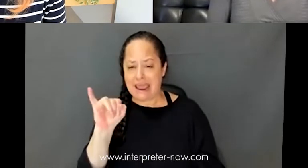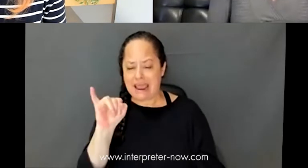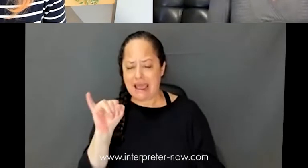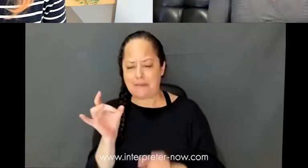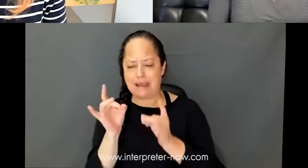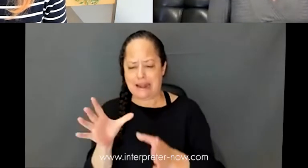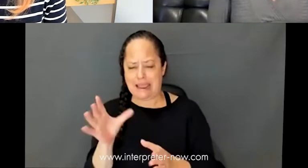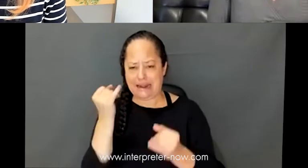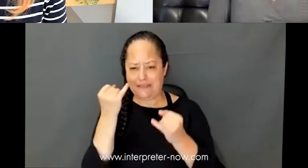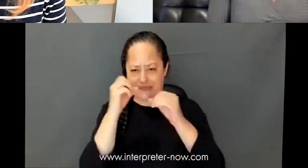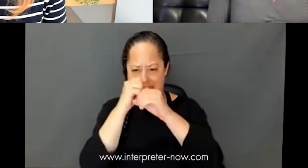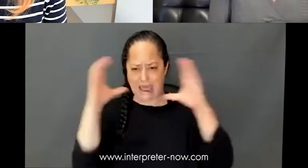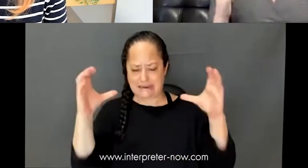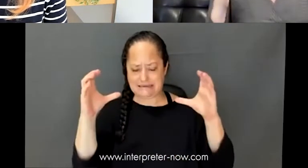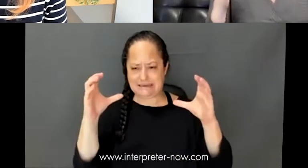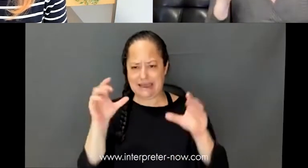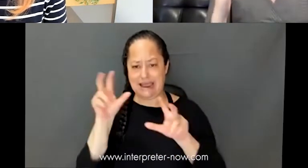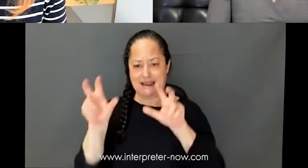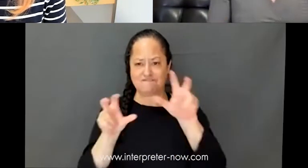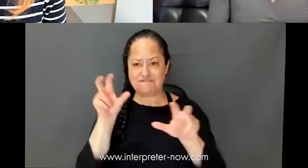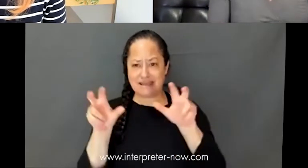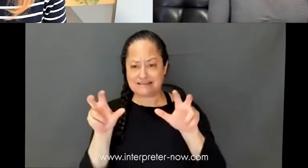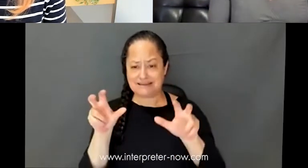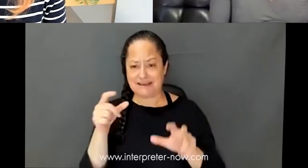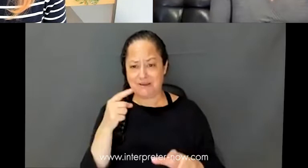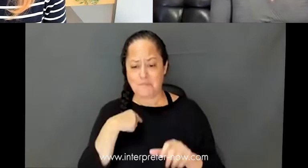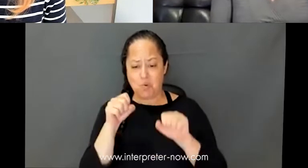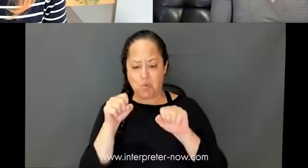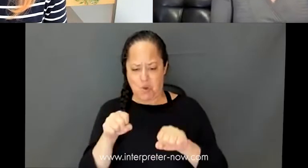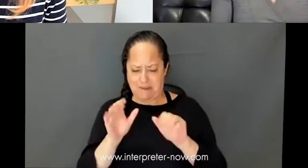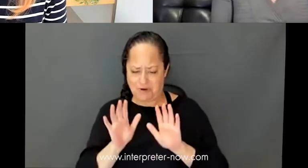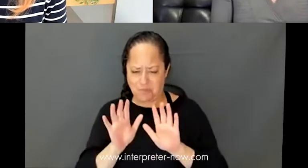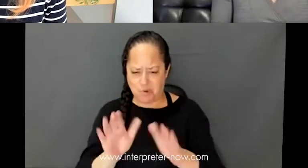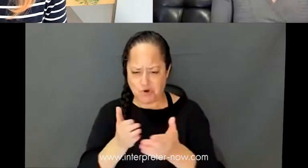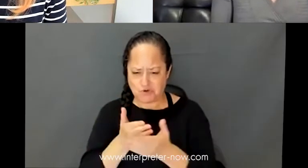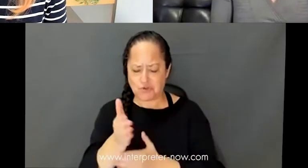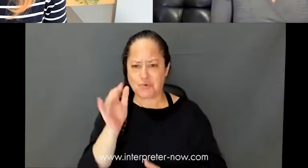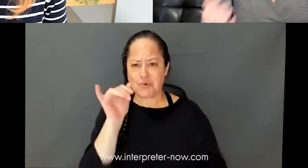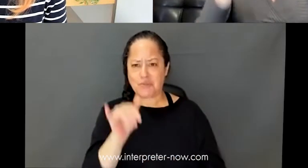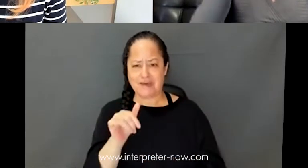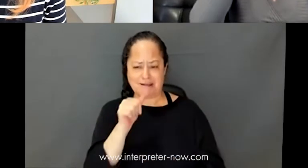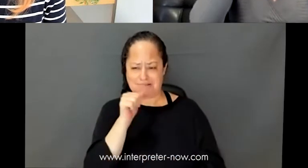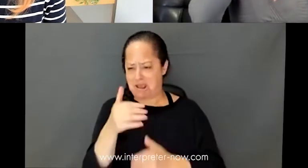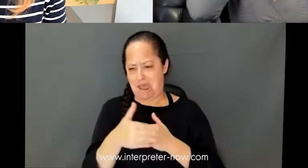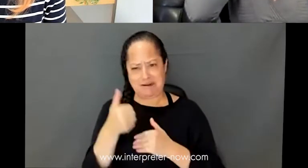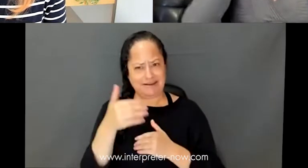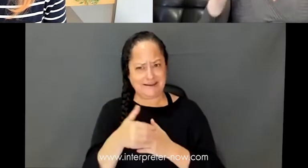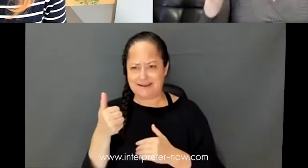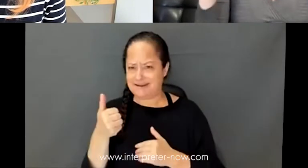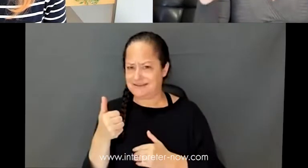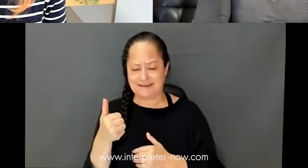me. But we were able to push through that. Not like it was easy. It was not at